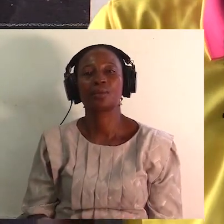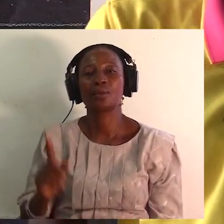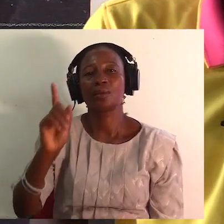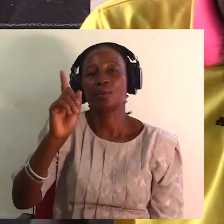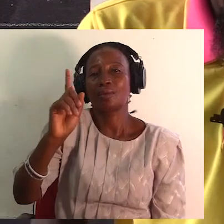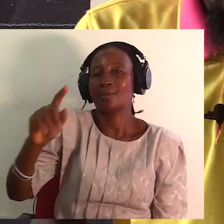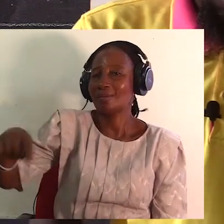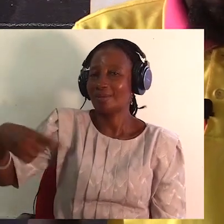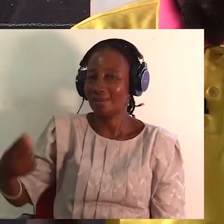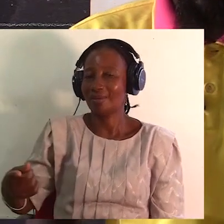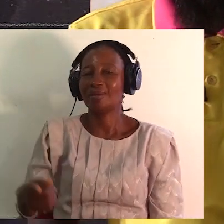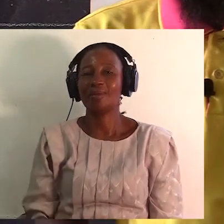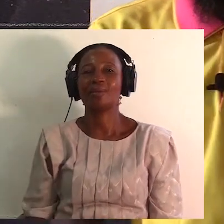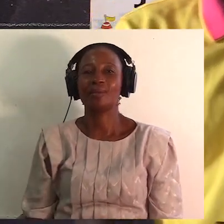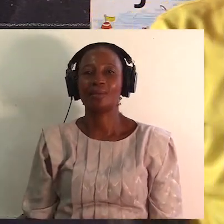What next?